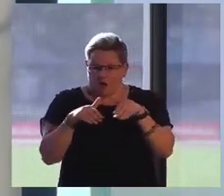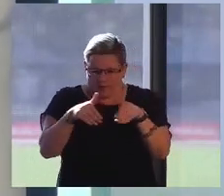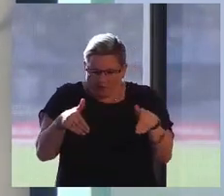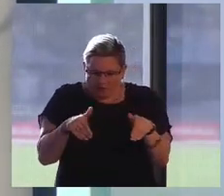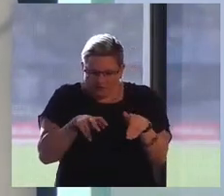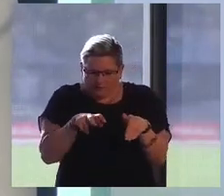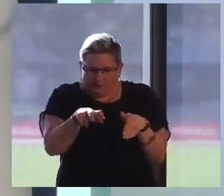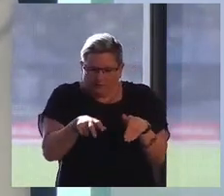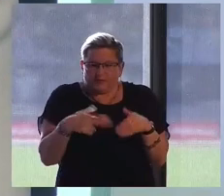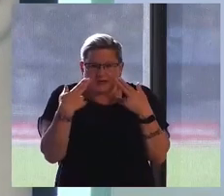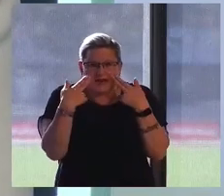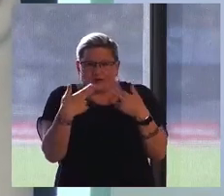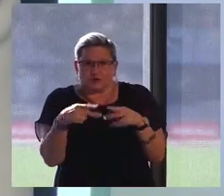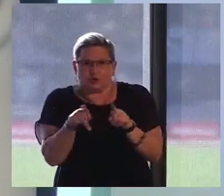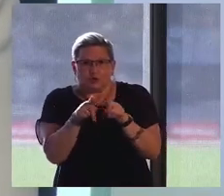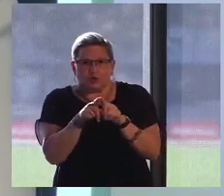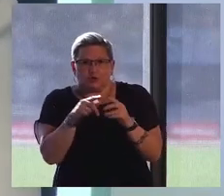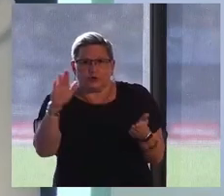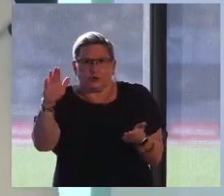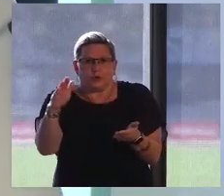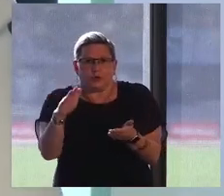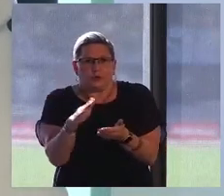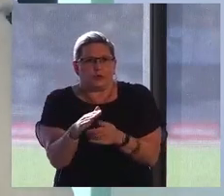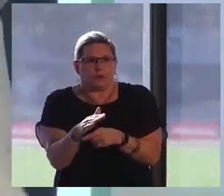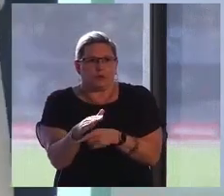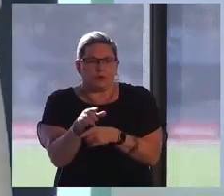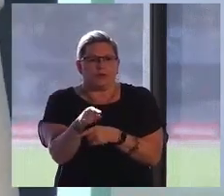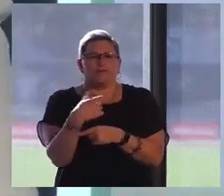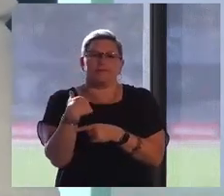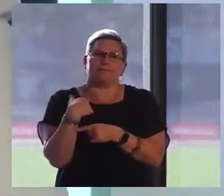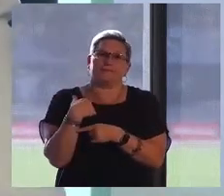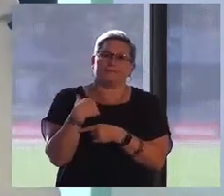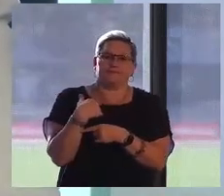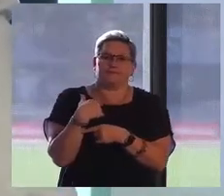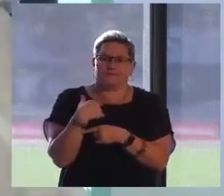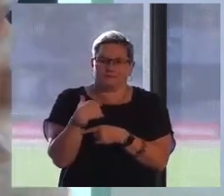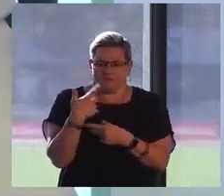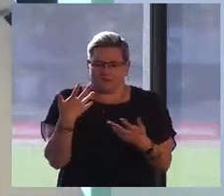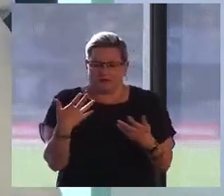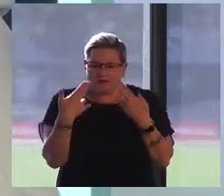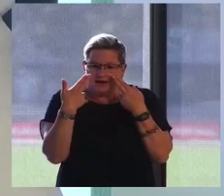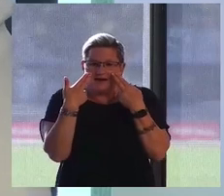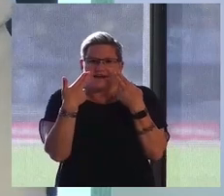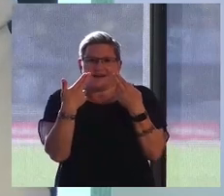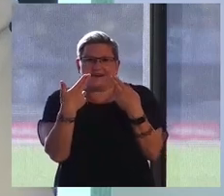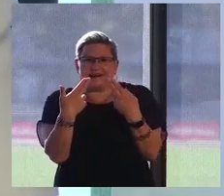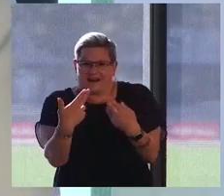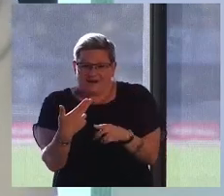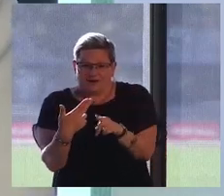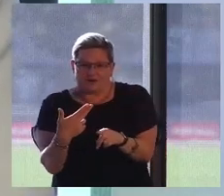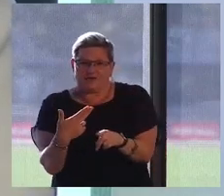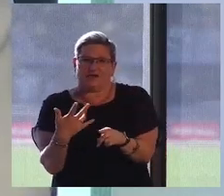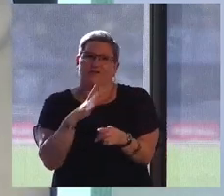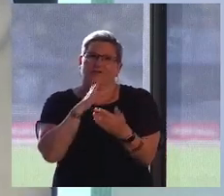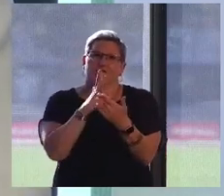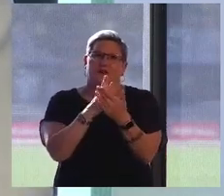them. The fact that nature is not, as you say, getting as much headlines and media attention, I